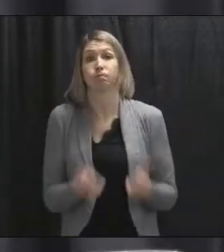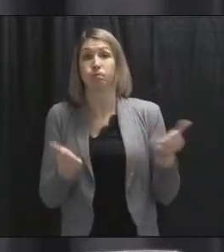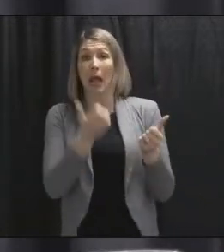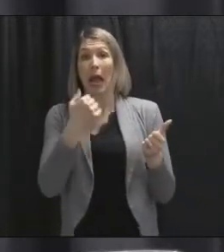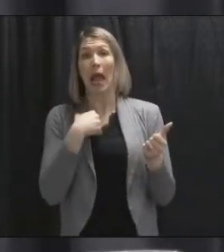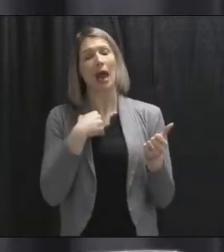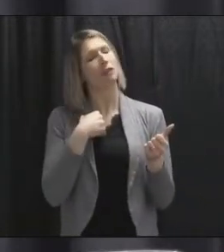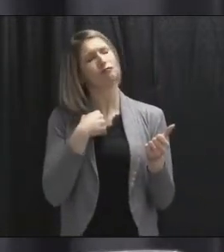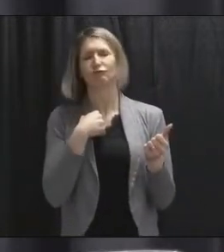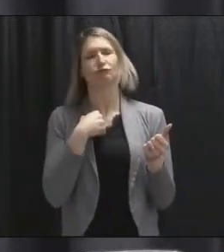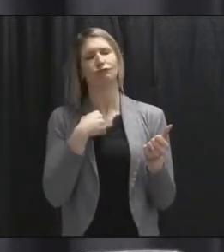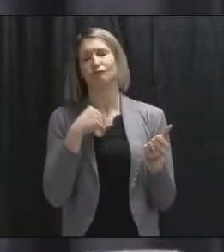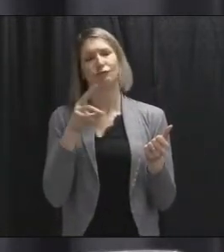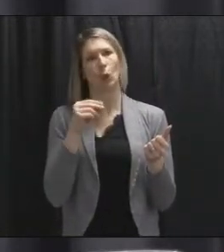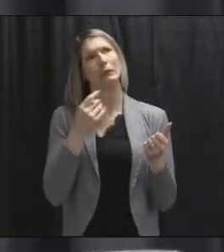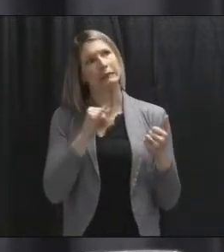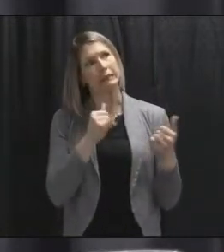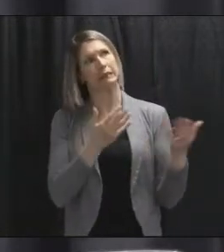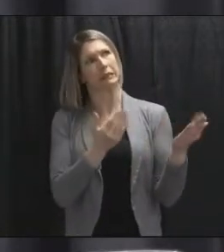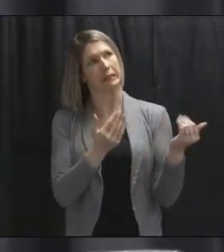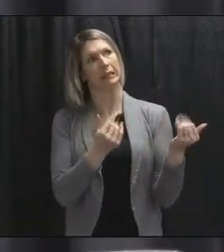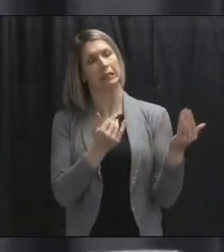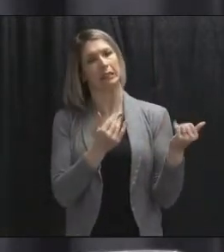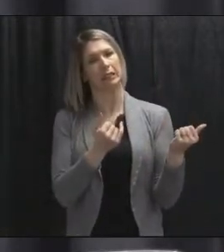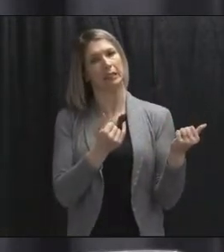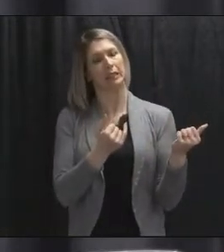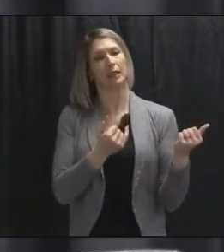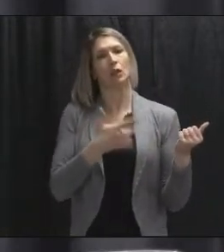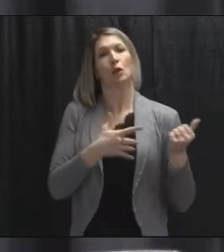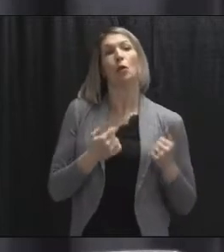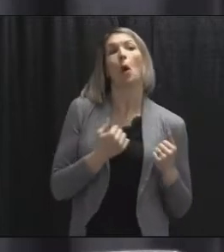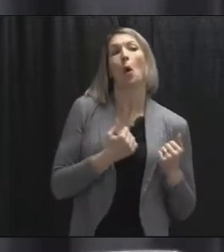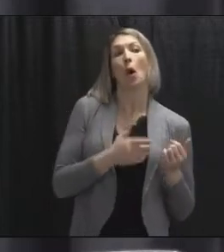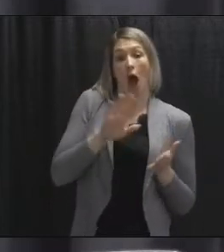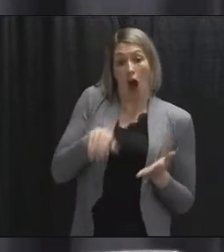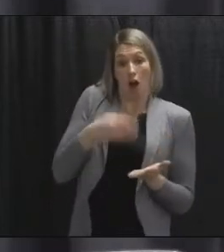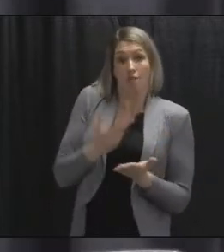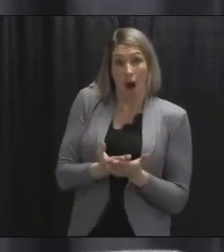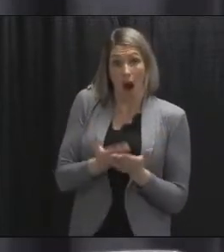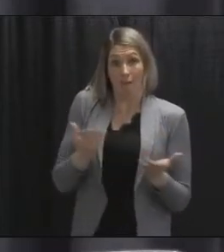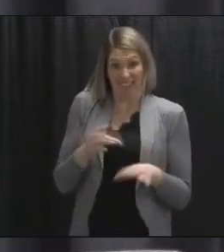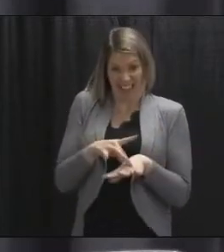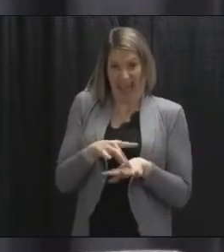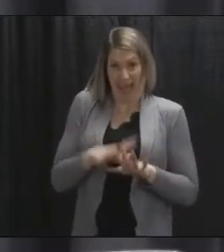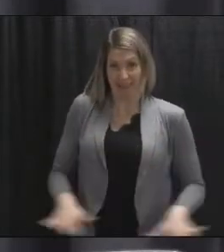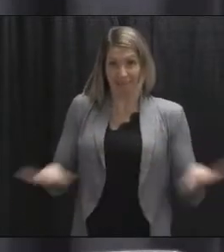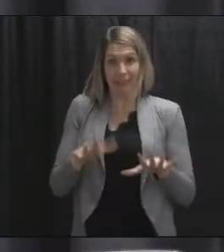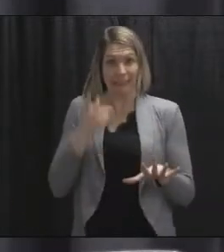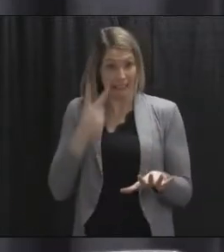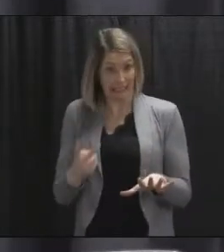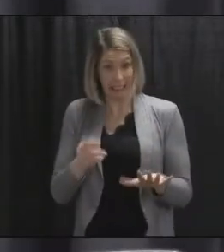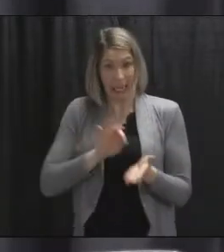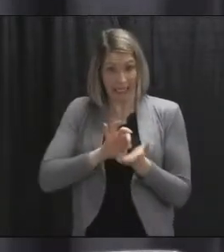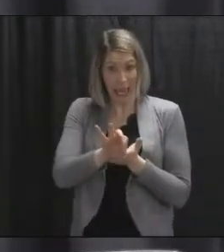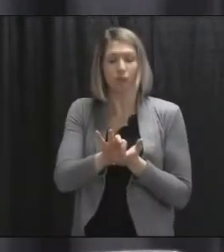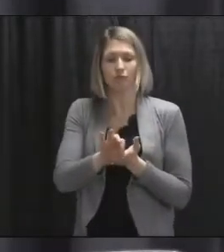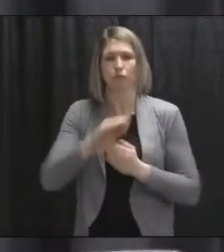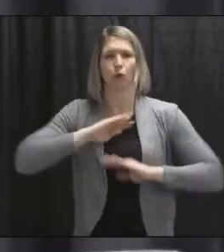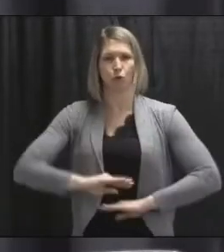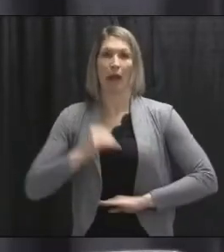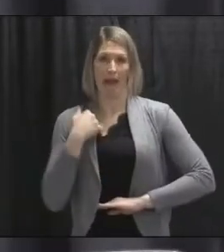up and land here, we actually don't know what we've got until we can count it ourselves. So there's always that air of